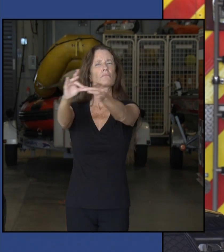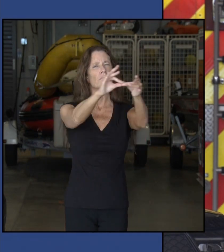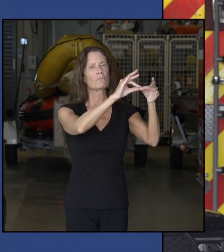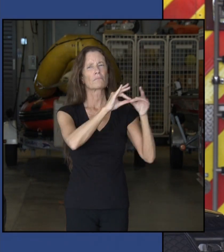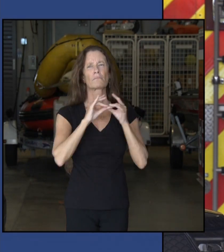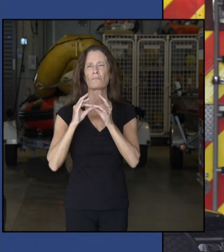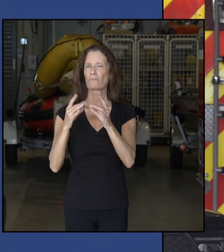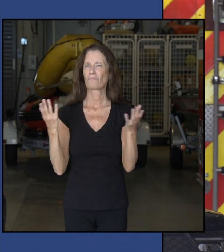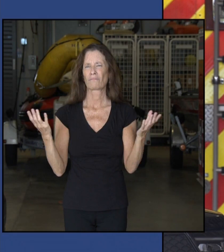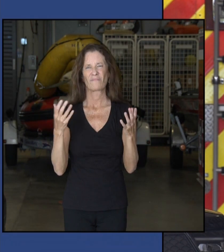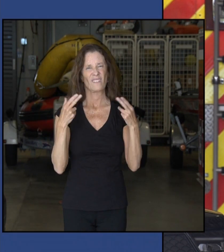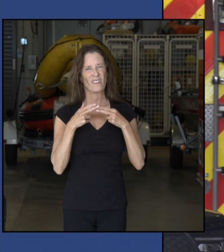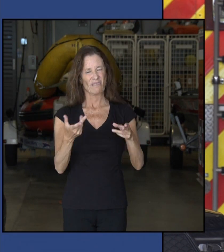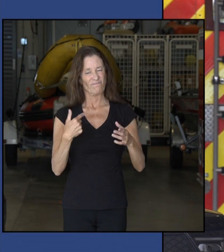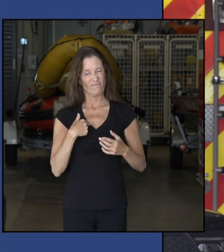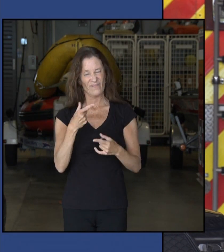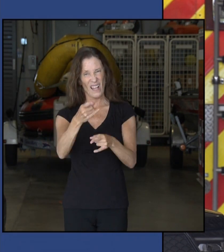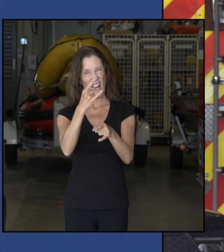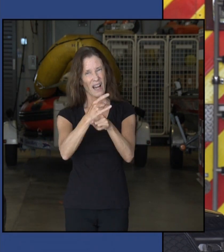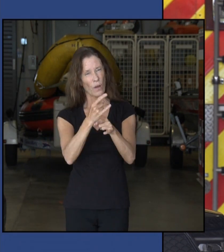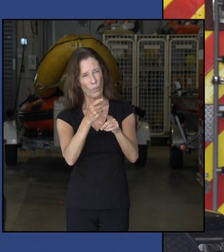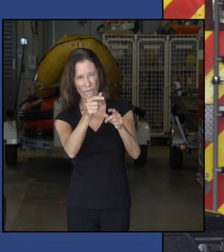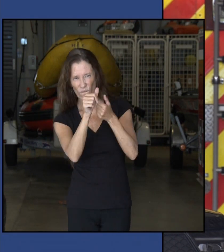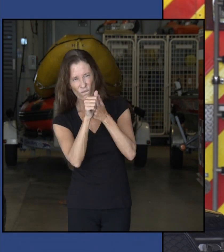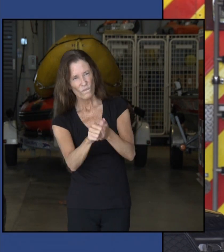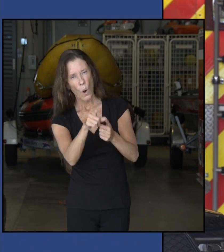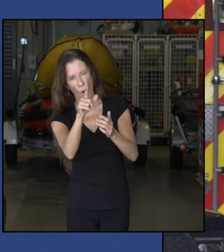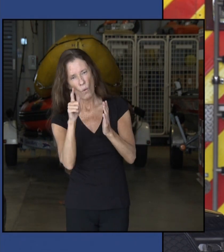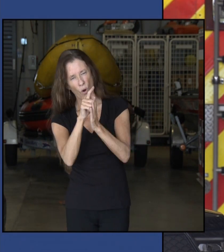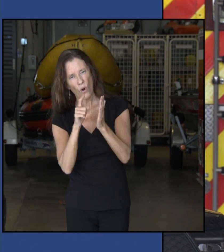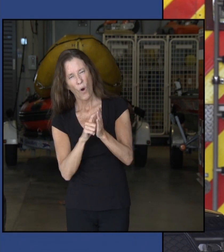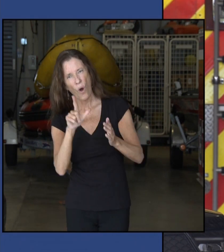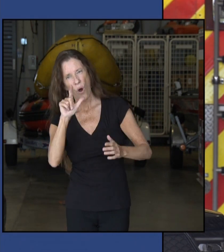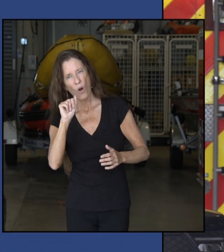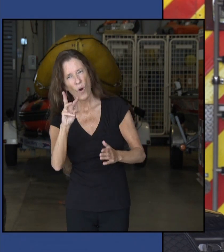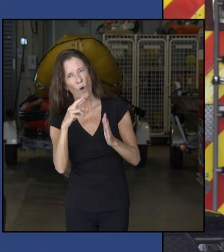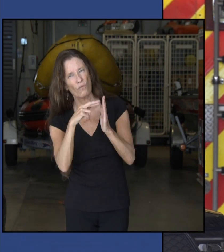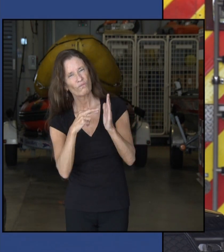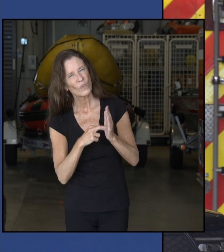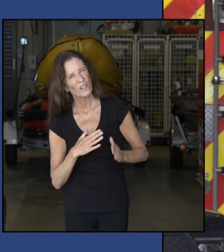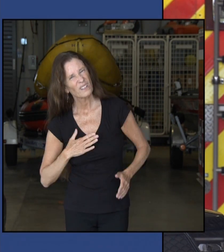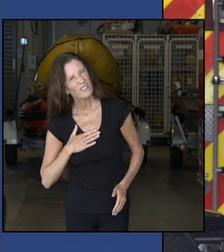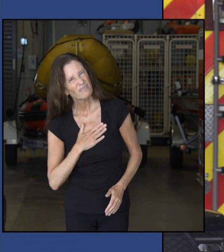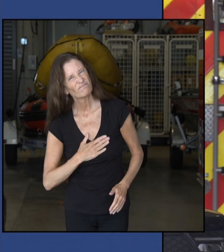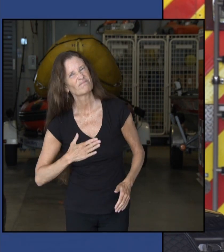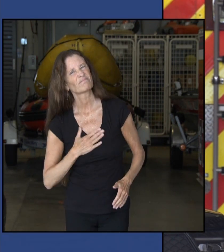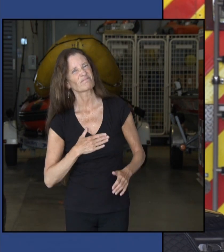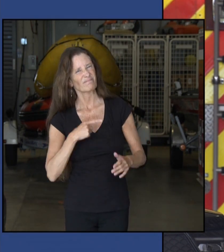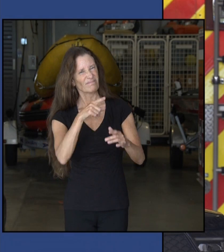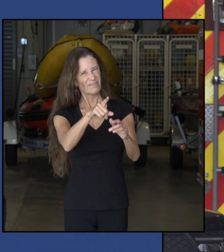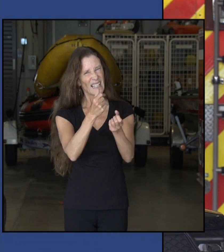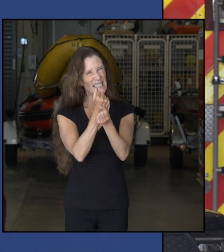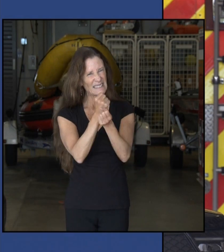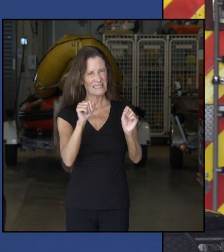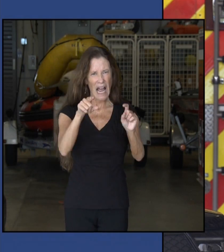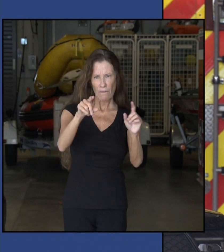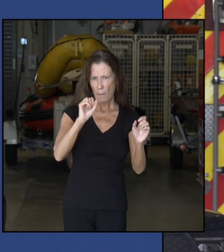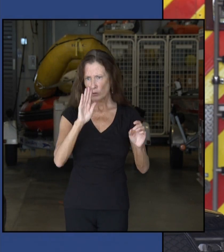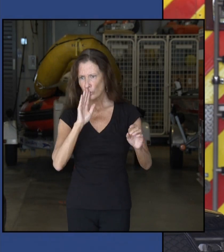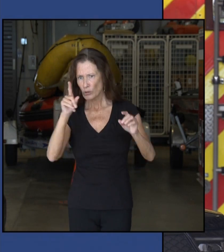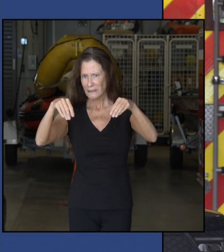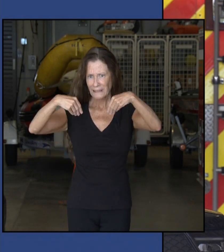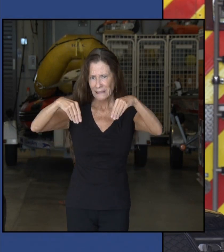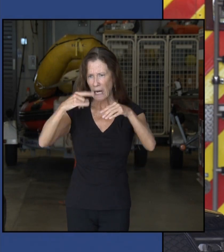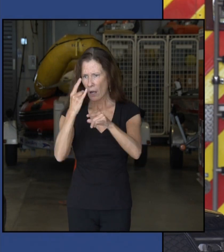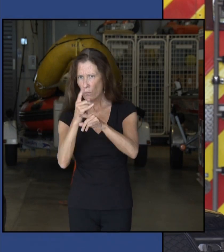work closely with licensed liquor establishments to ensure safe and responsible alcohol sales and consumption. They serve